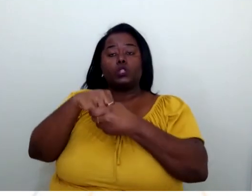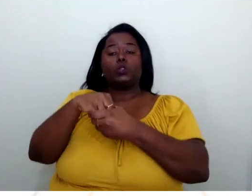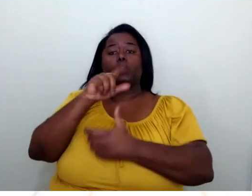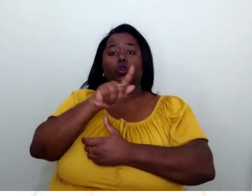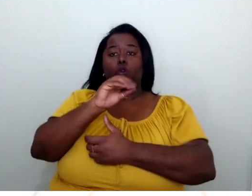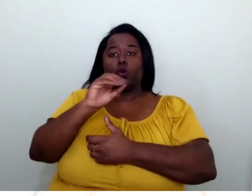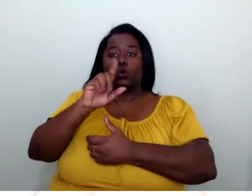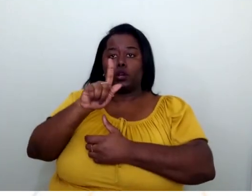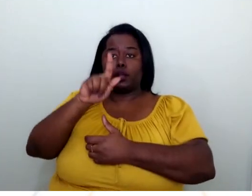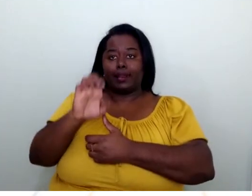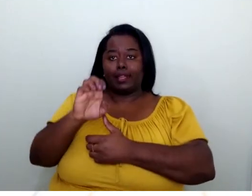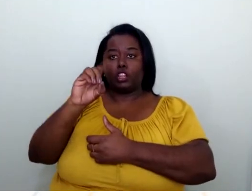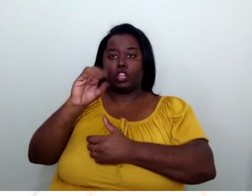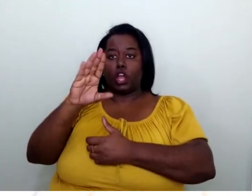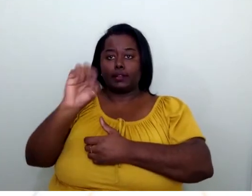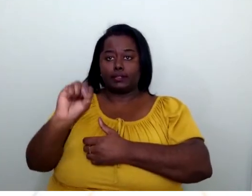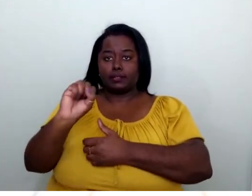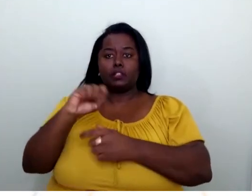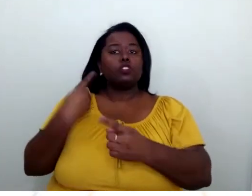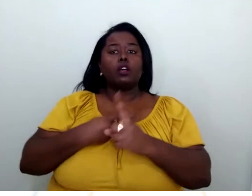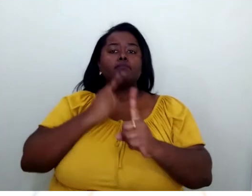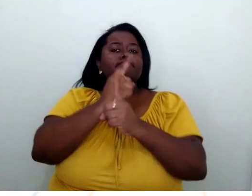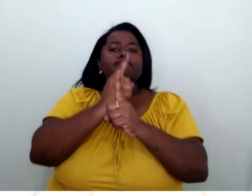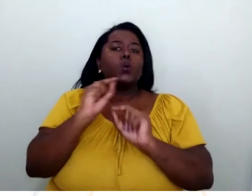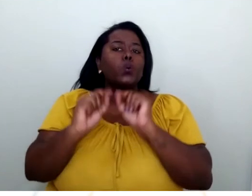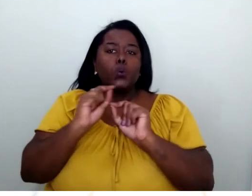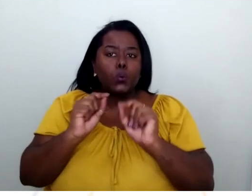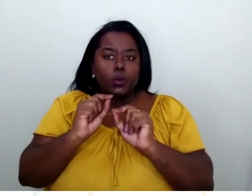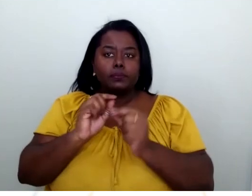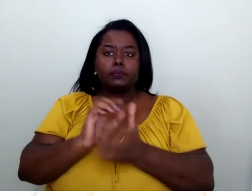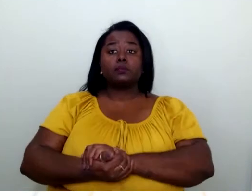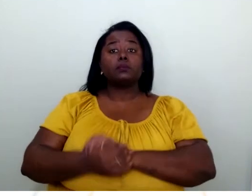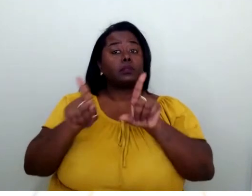students develop their capacity for shared metacognition.